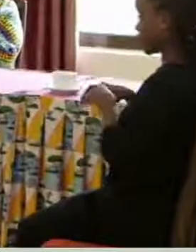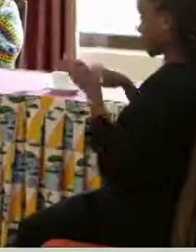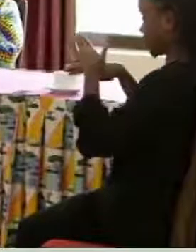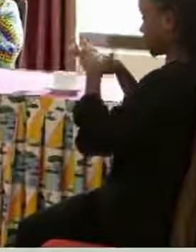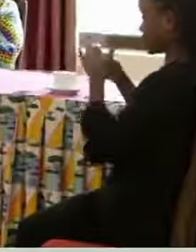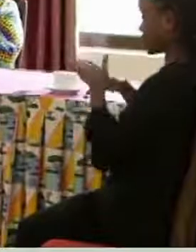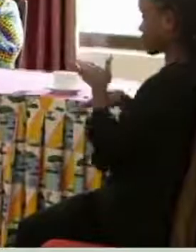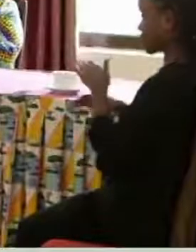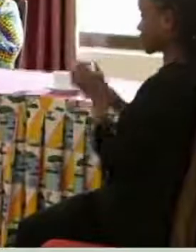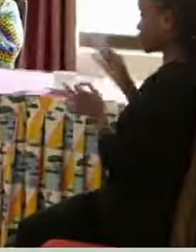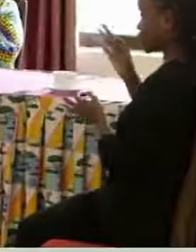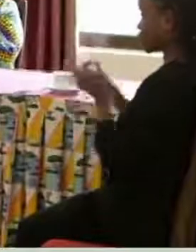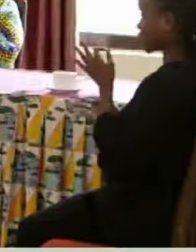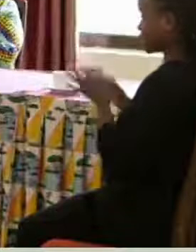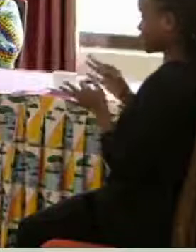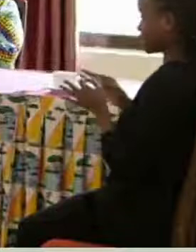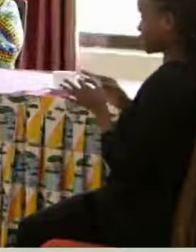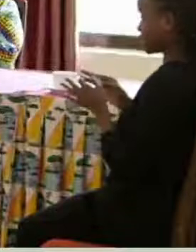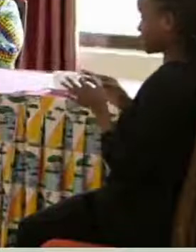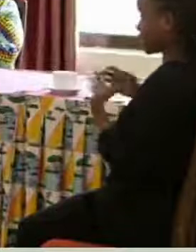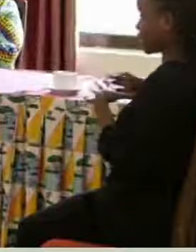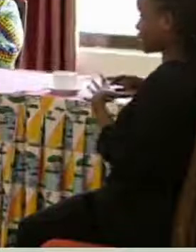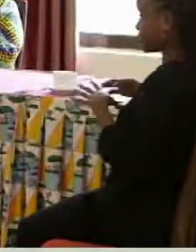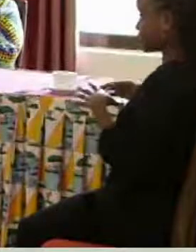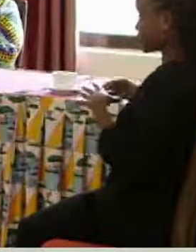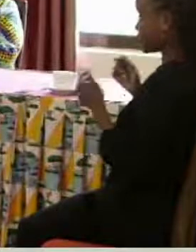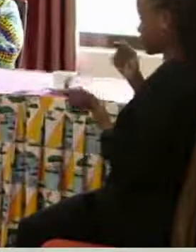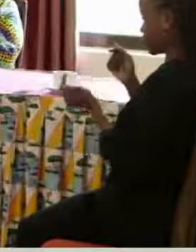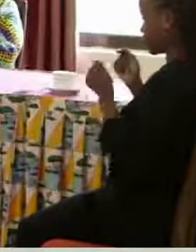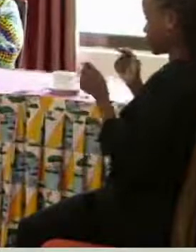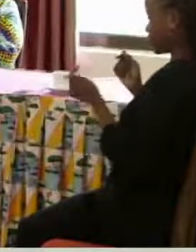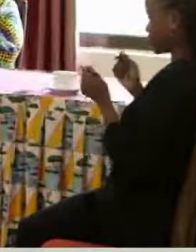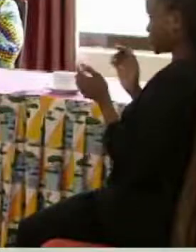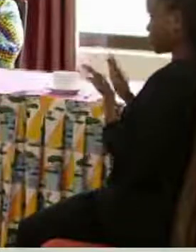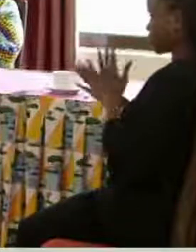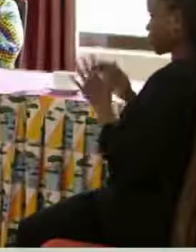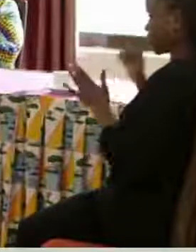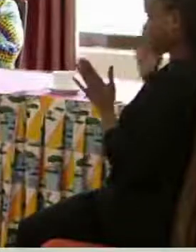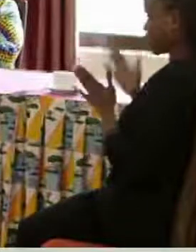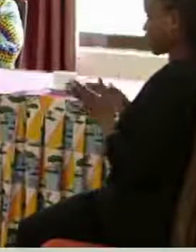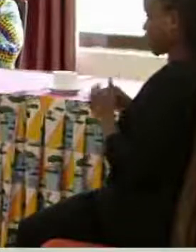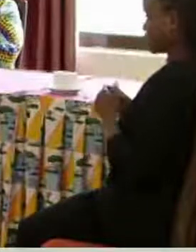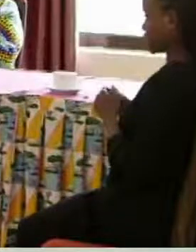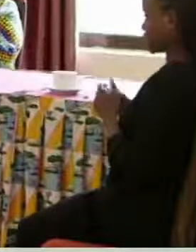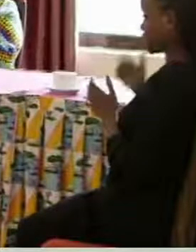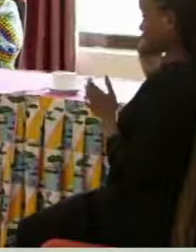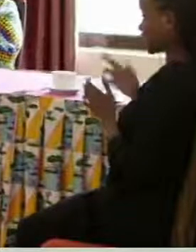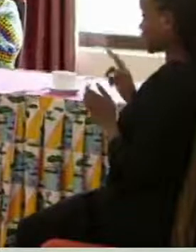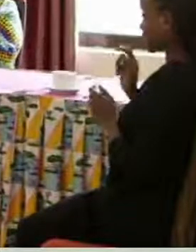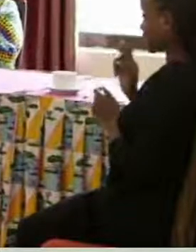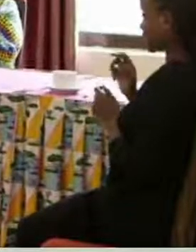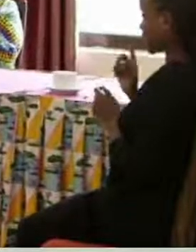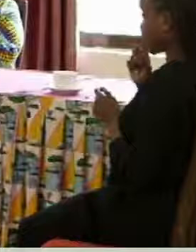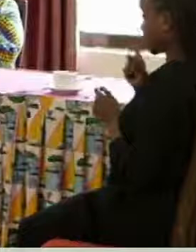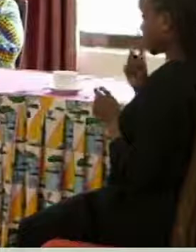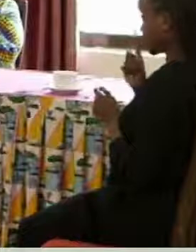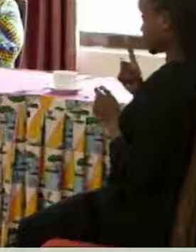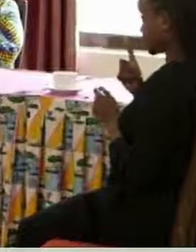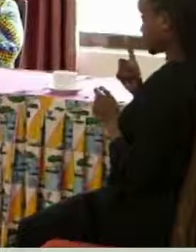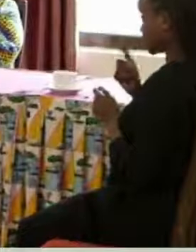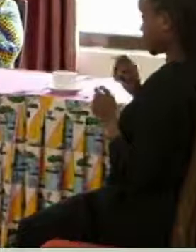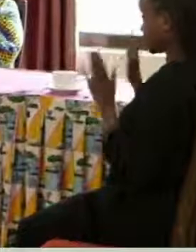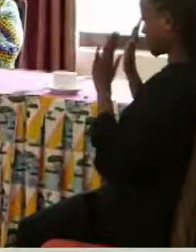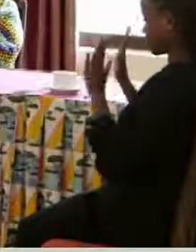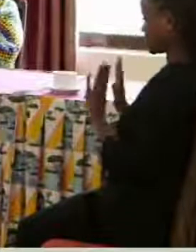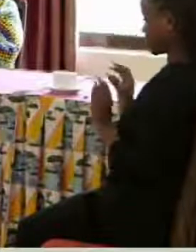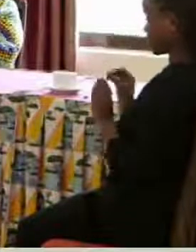access to justice and the fact that people resolve disputes without recourse to lawyers, lawyers are at the risk of becoming irrelevant if they